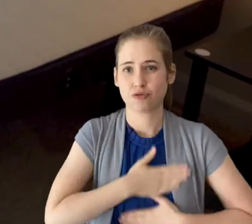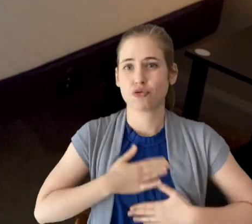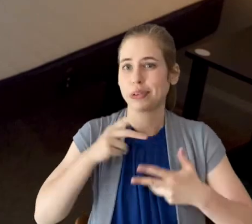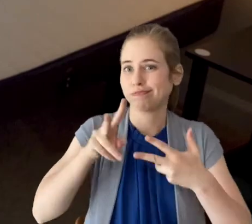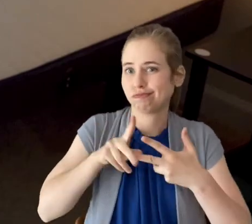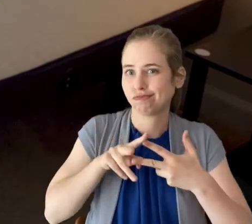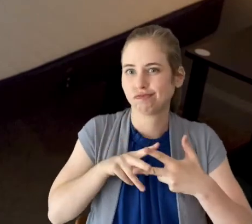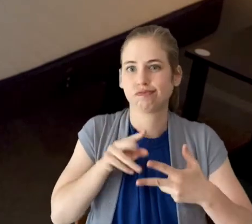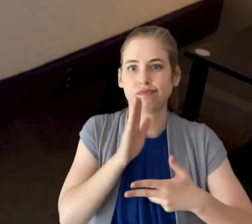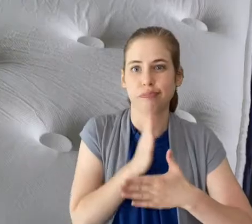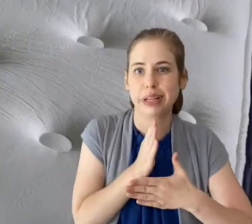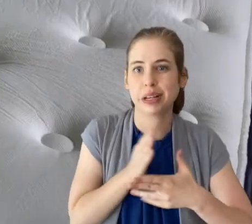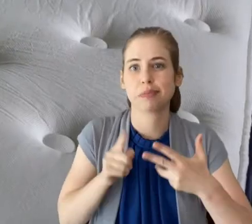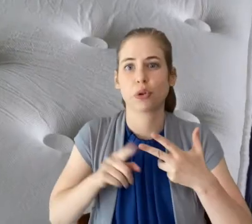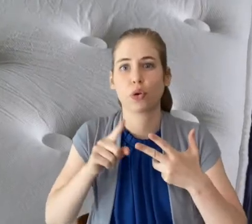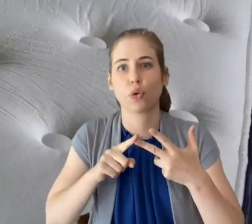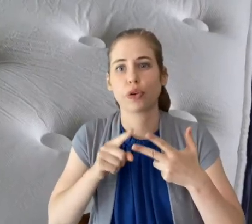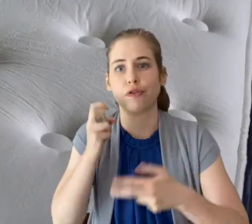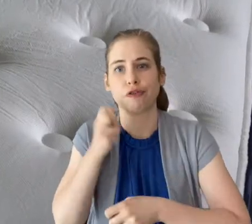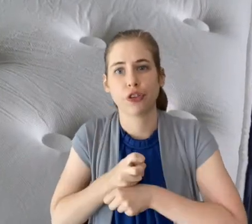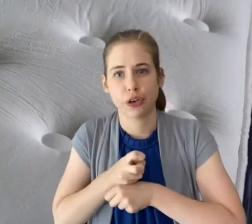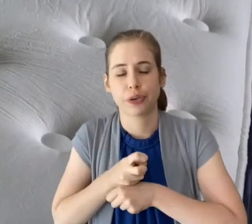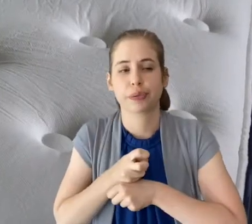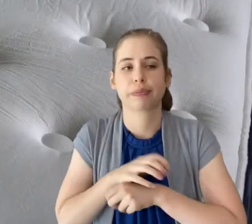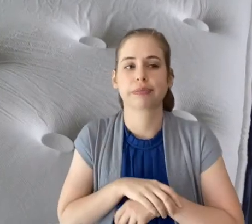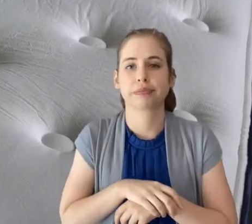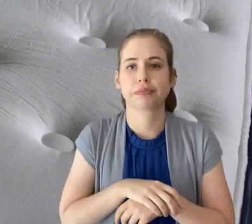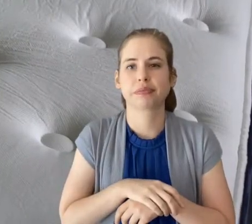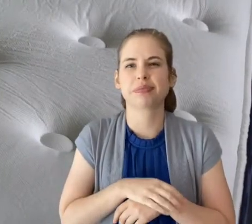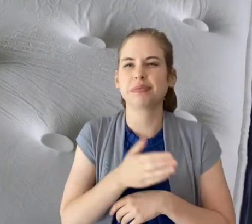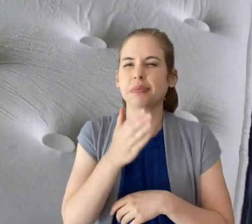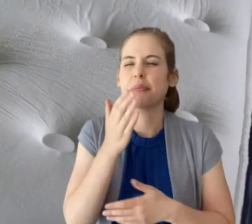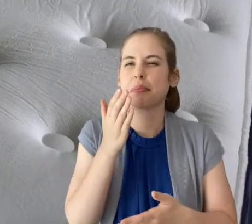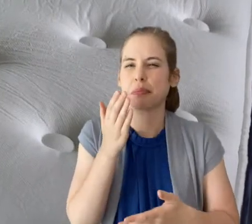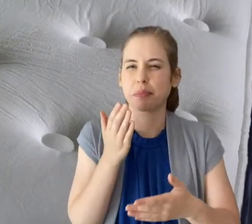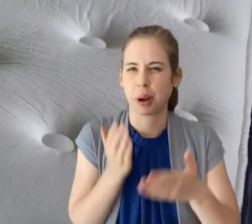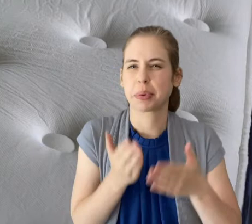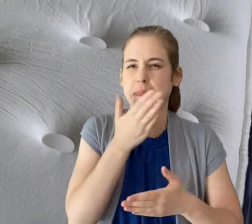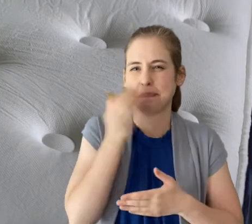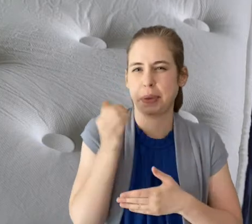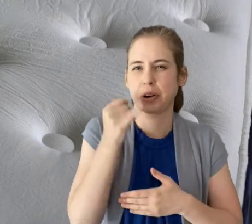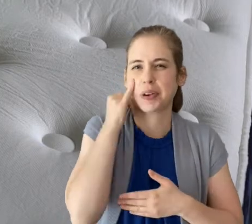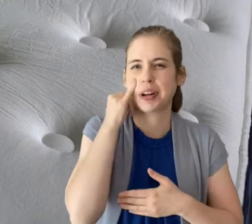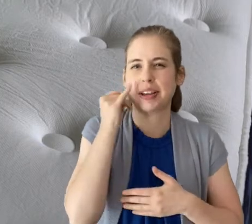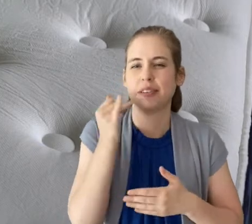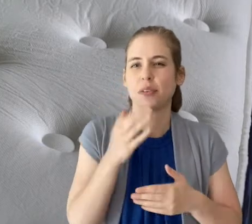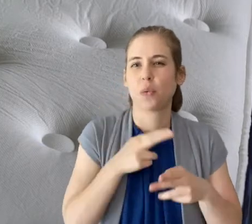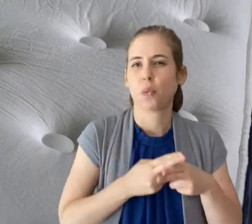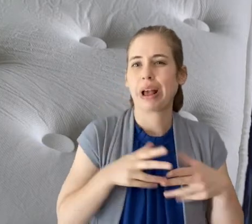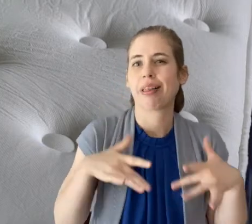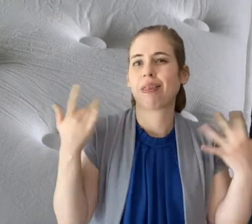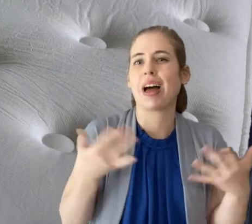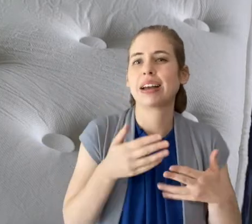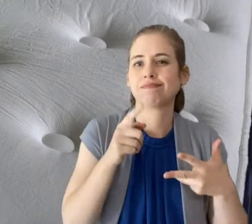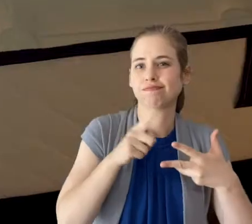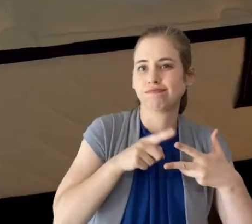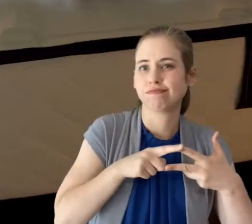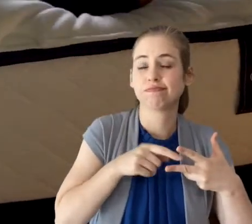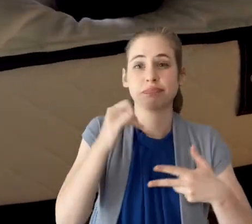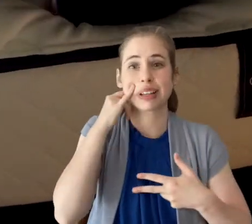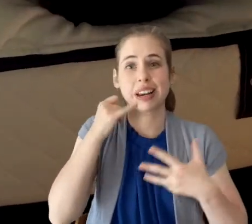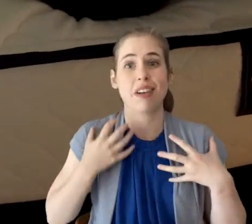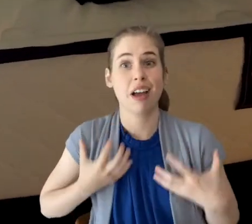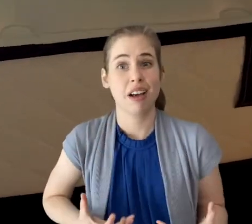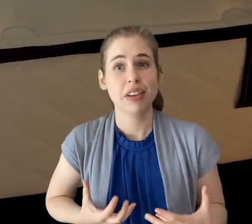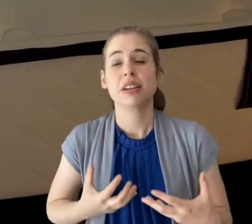from the GravityLux Medium, while average weight stomach sleepers can choose between medium or firm, depending on their firmness preferences. Heavier